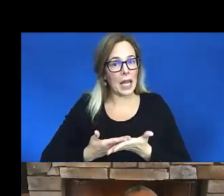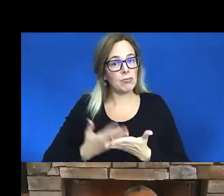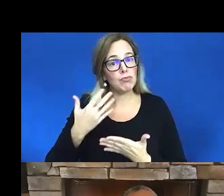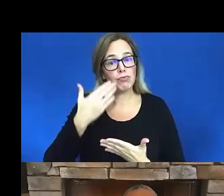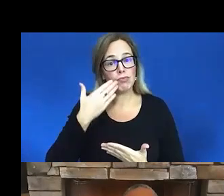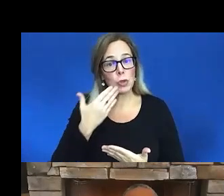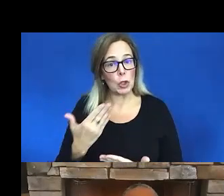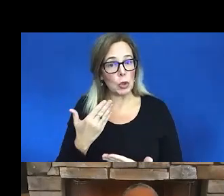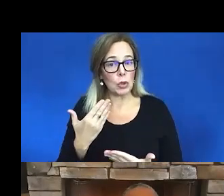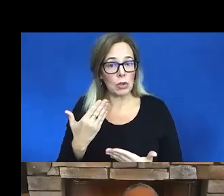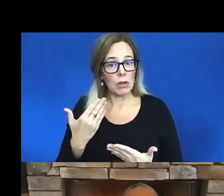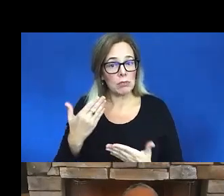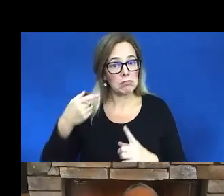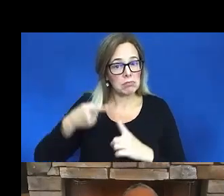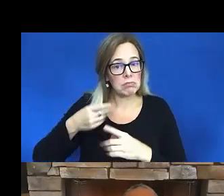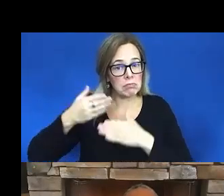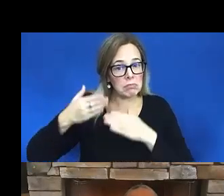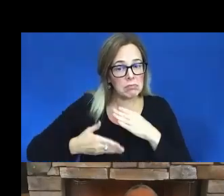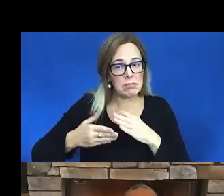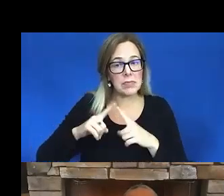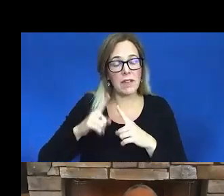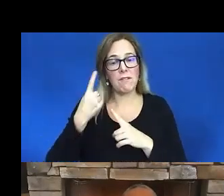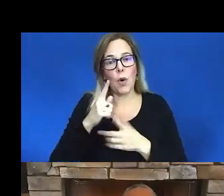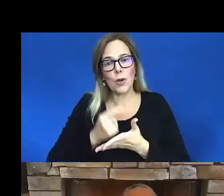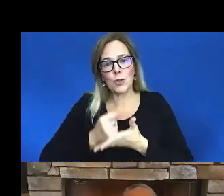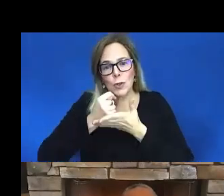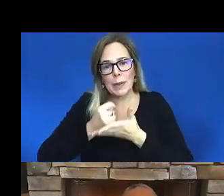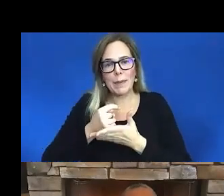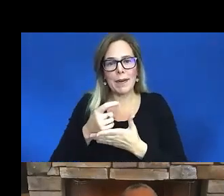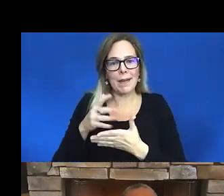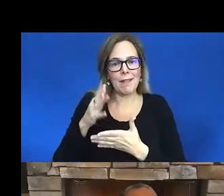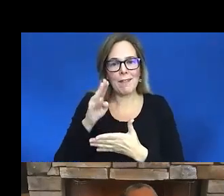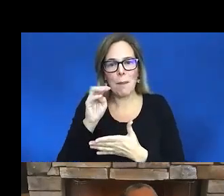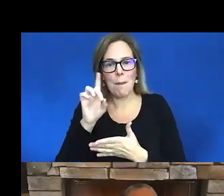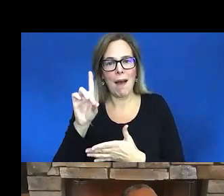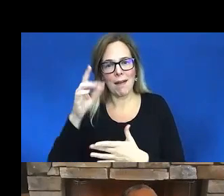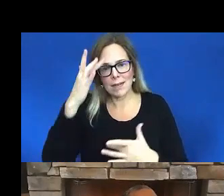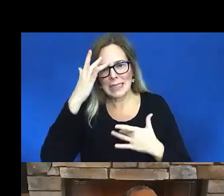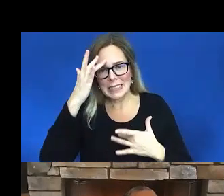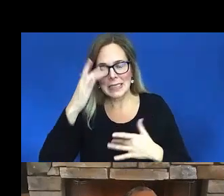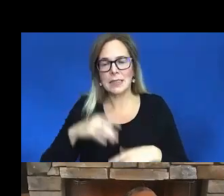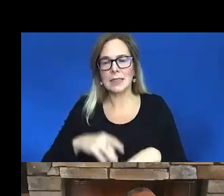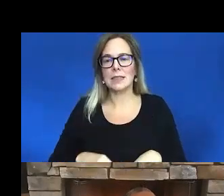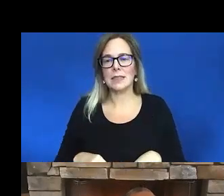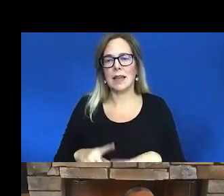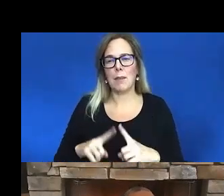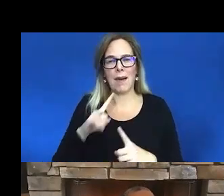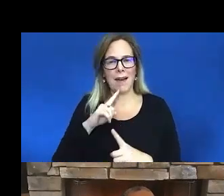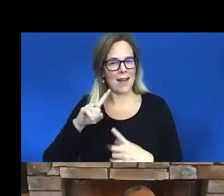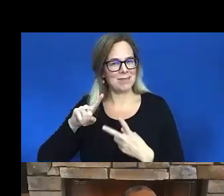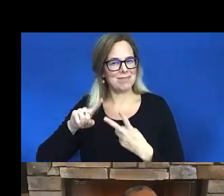thing, treatment of mild to moderate disease and prevention of more severe disease. That I don't think yet